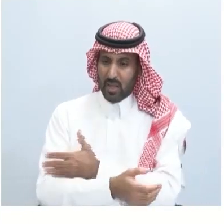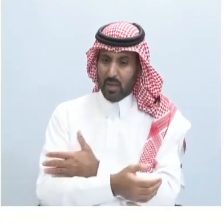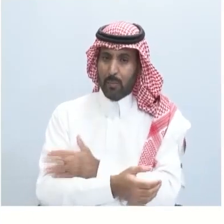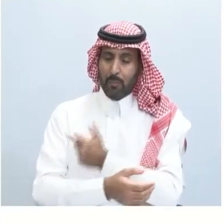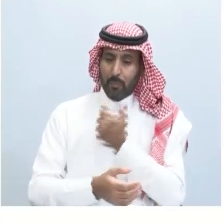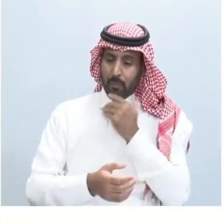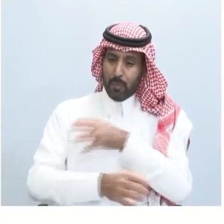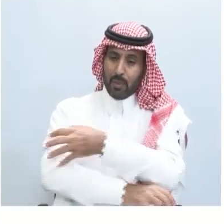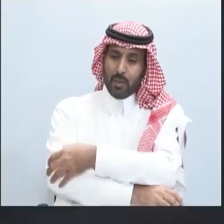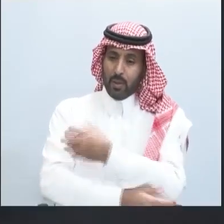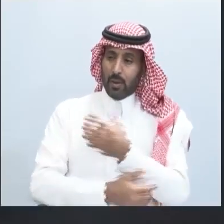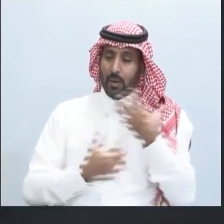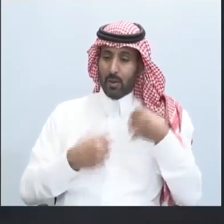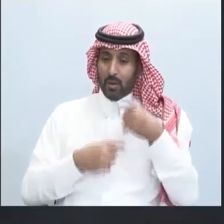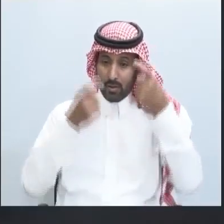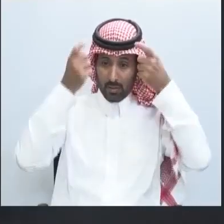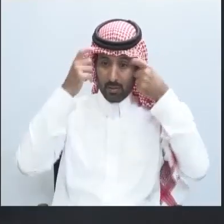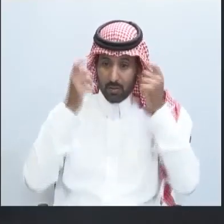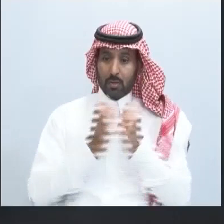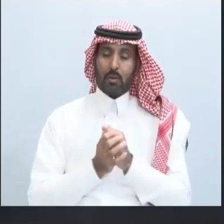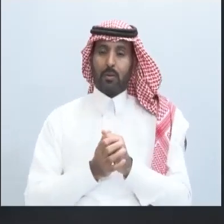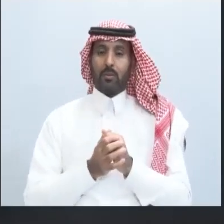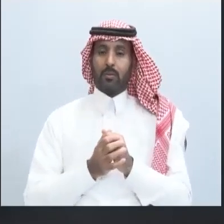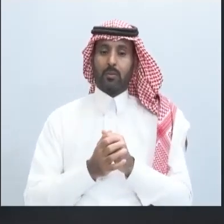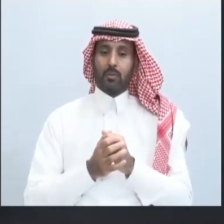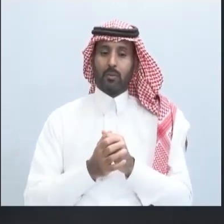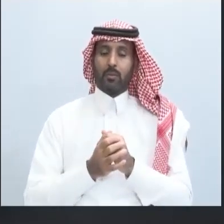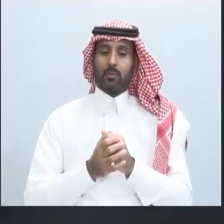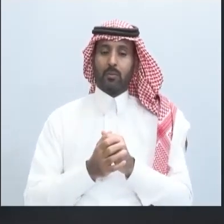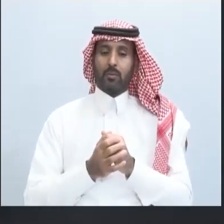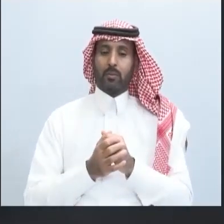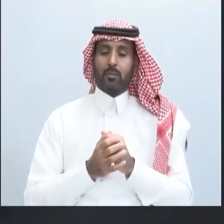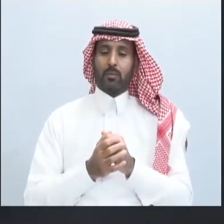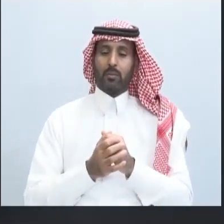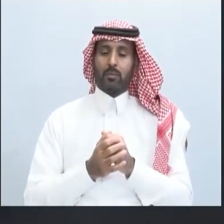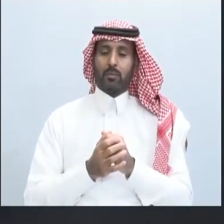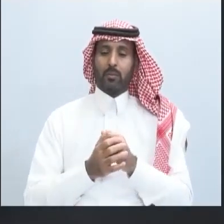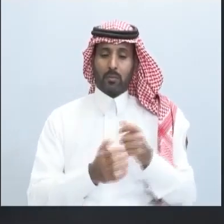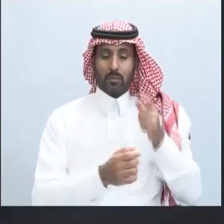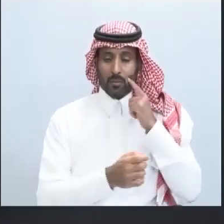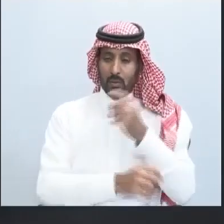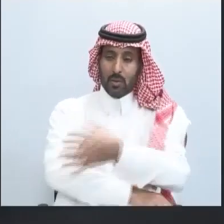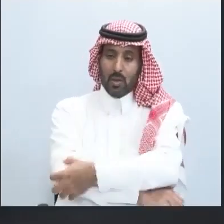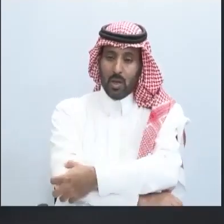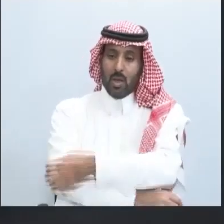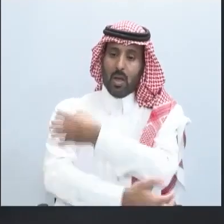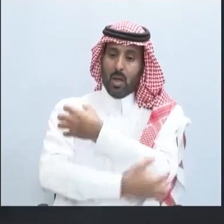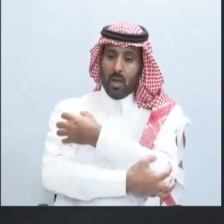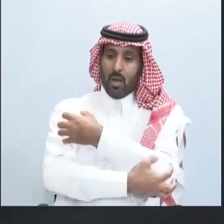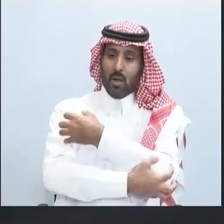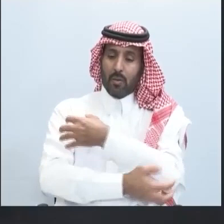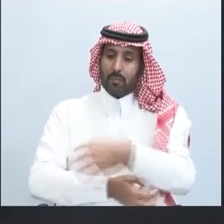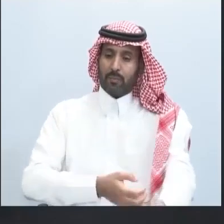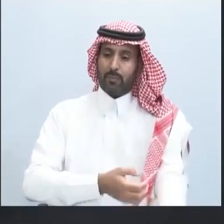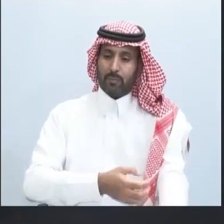course, to move the puck, a helmet for protection, and also they use paddings on their